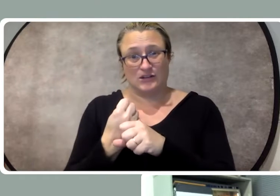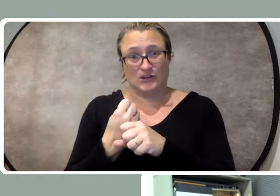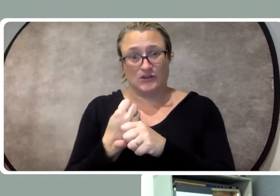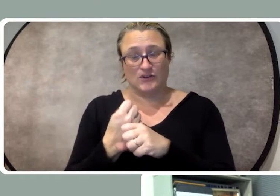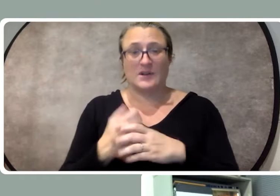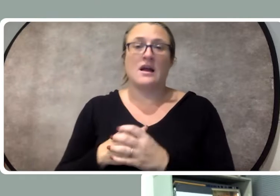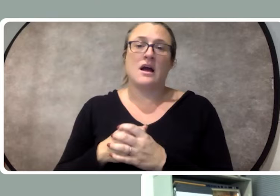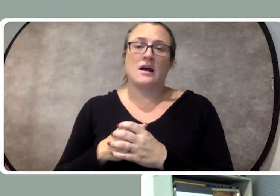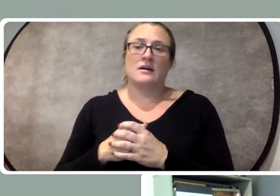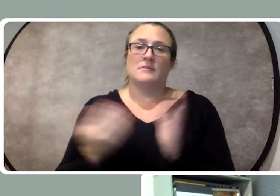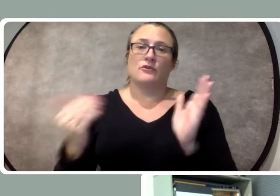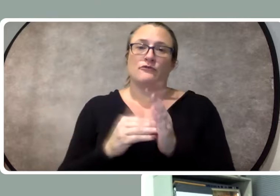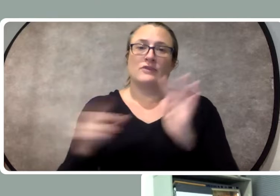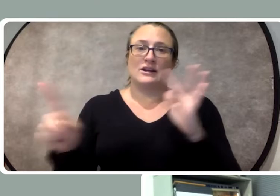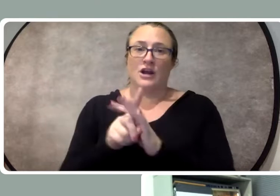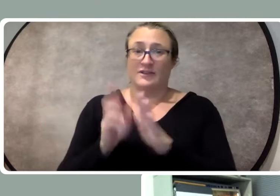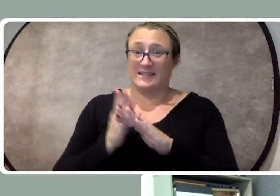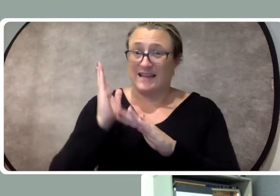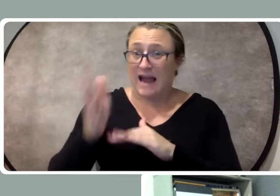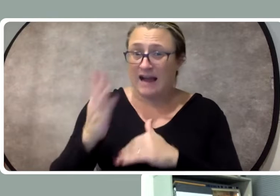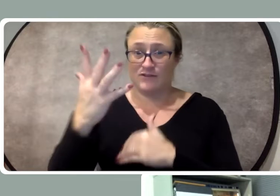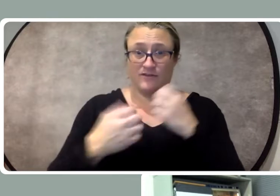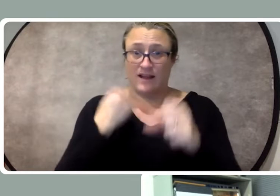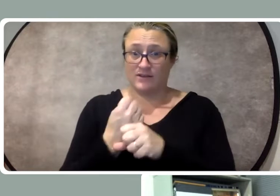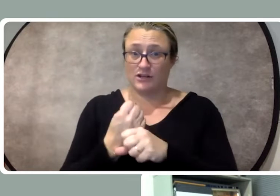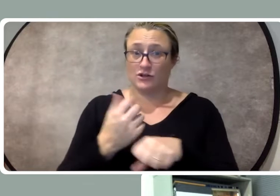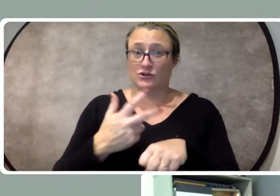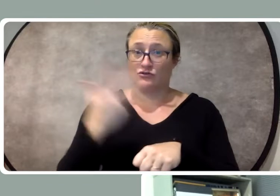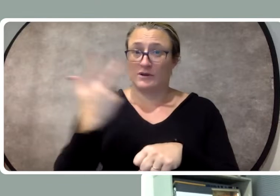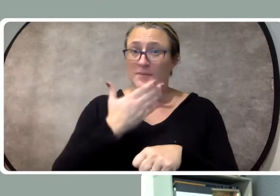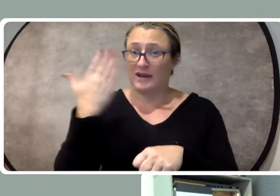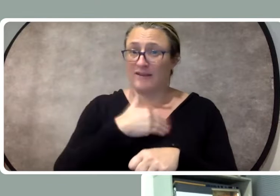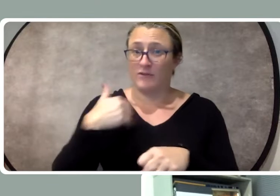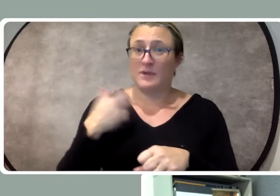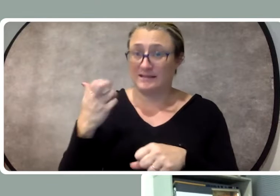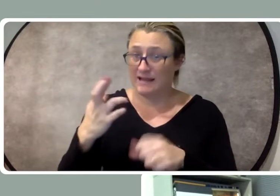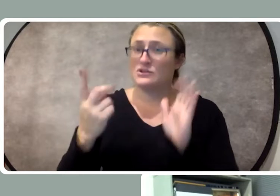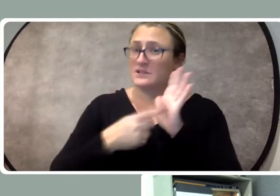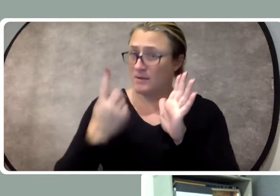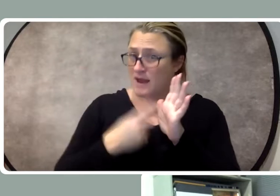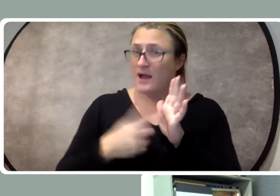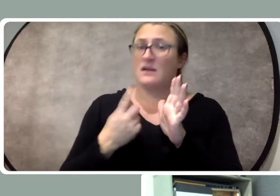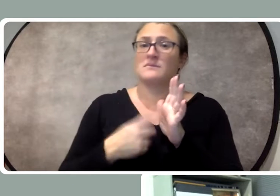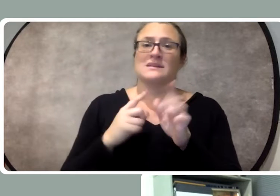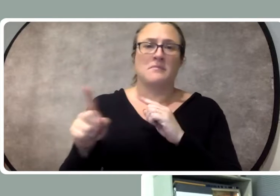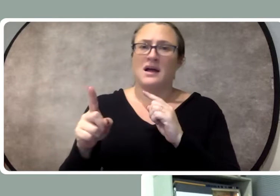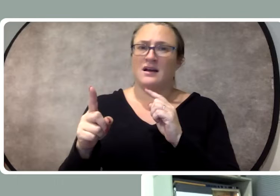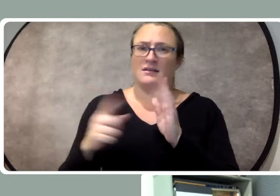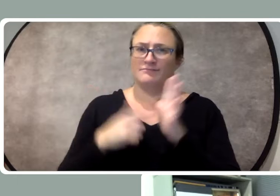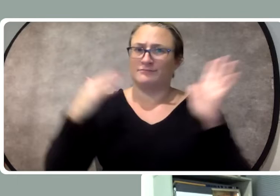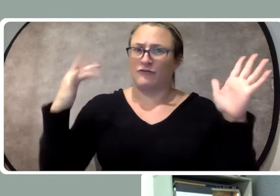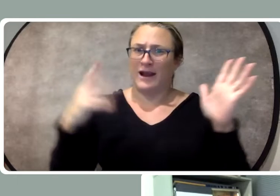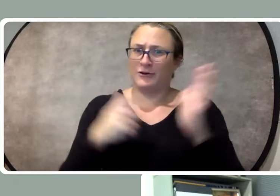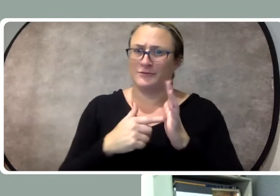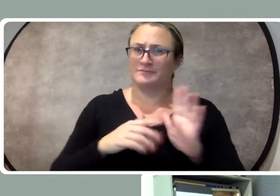Having a recurrence after 5 years with triple negative breast cancer can still happen, but is